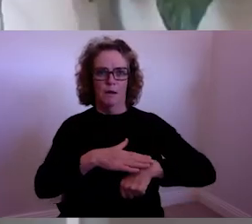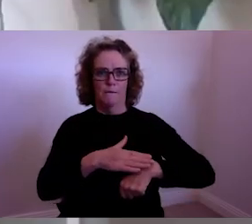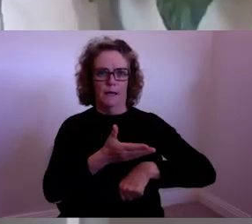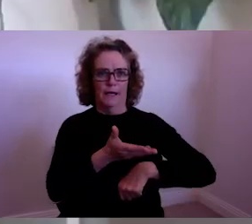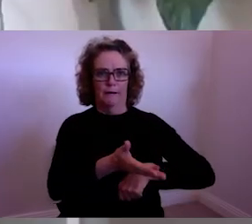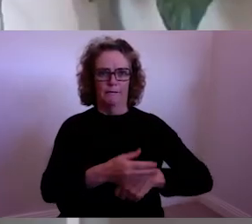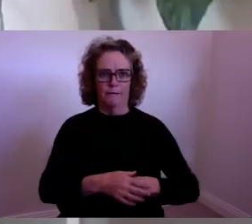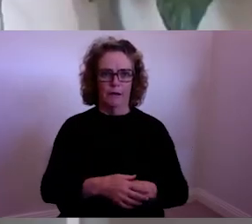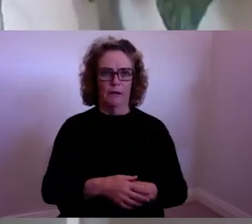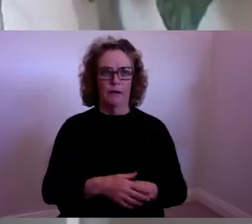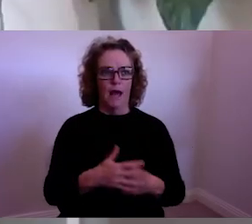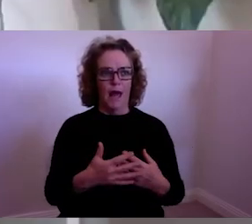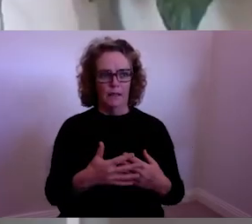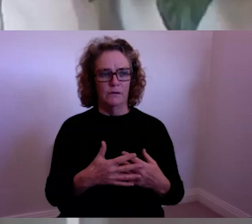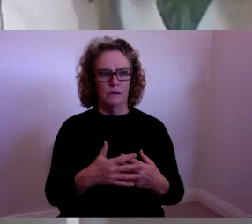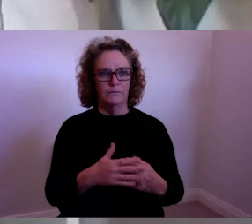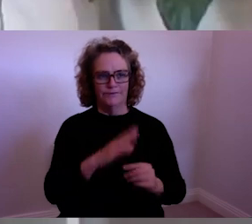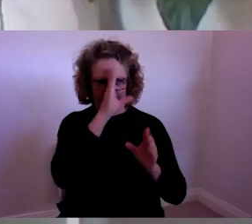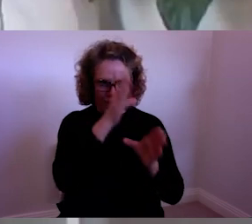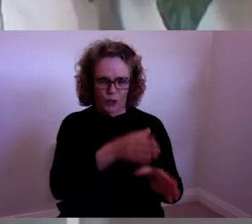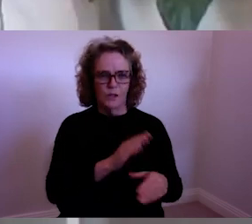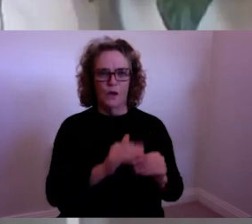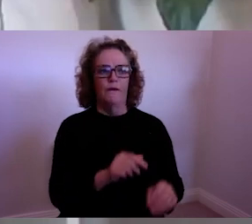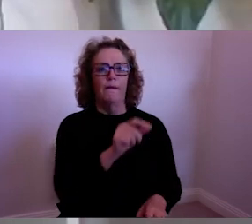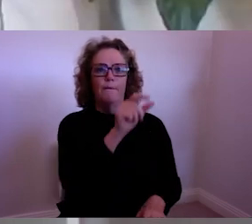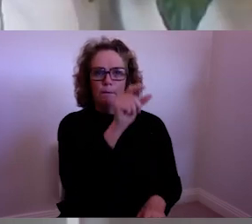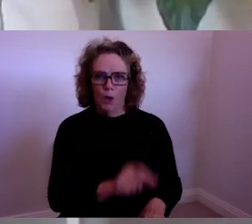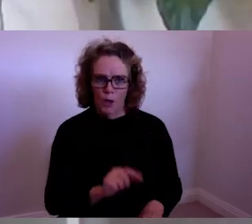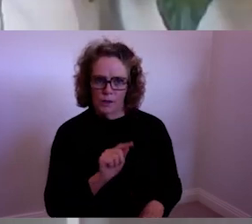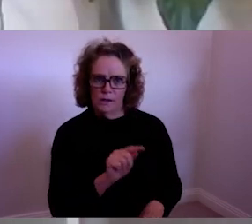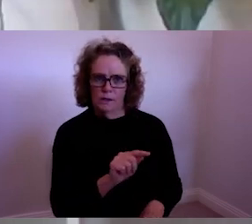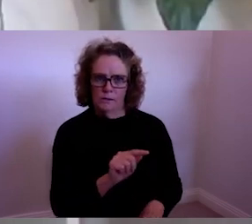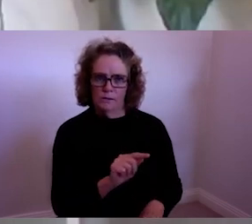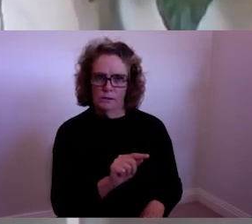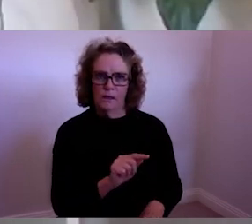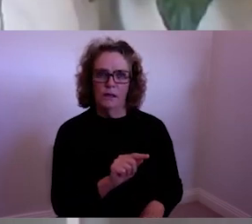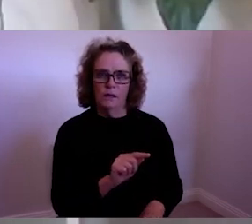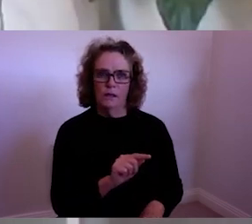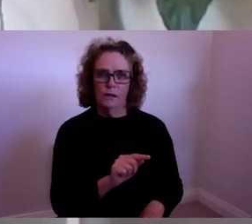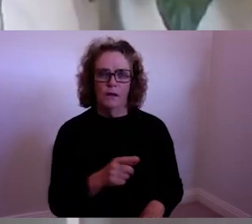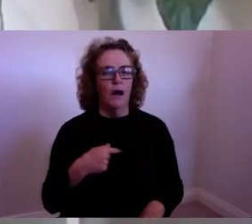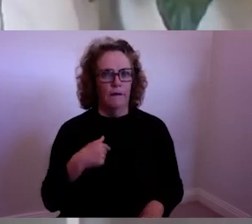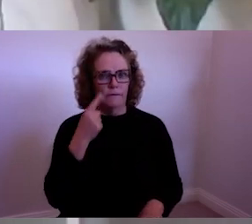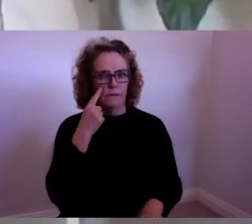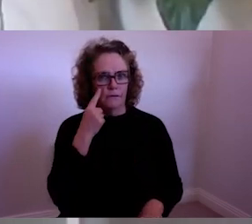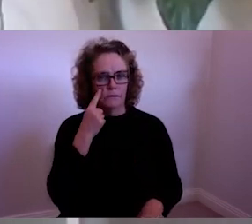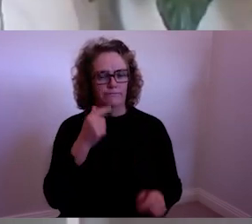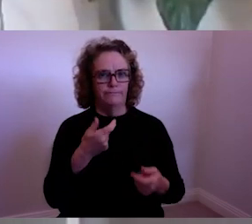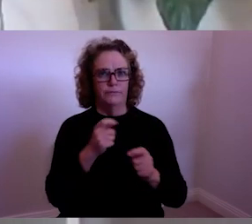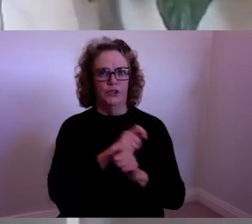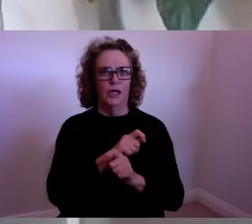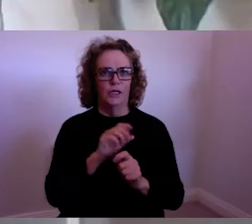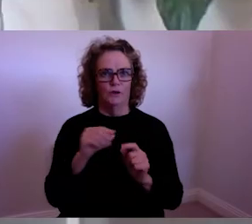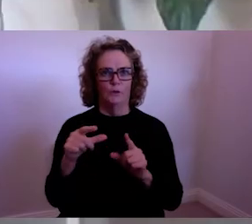a real person-centered approach. So I have noticed a real shift over the years for doctors,